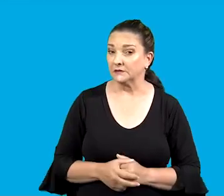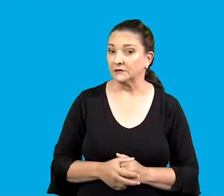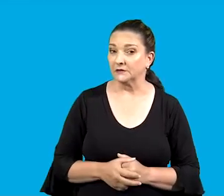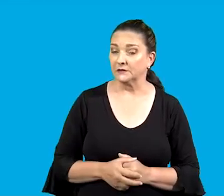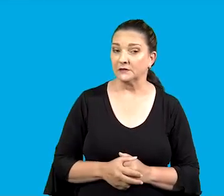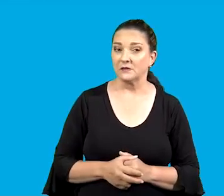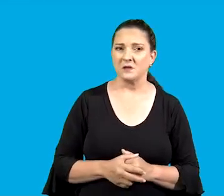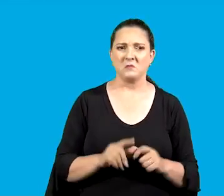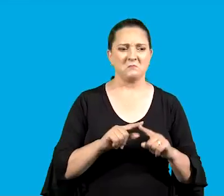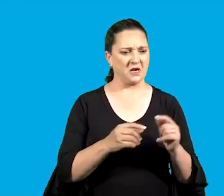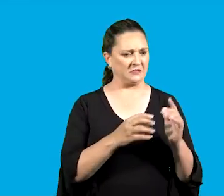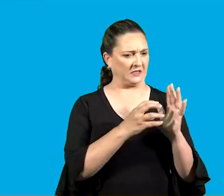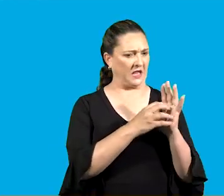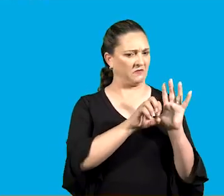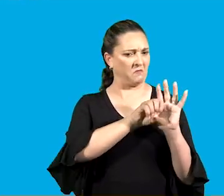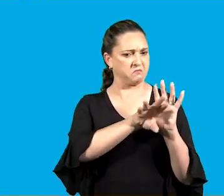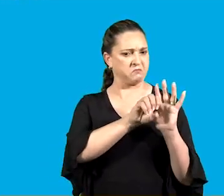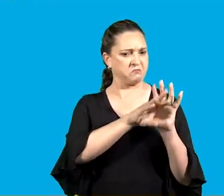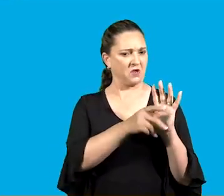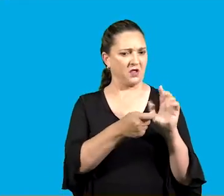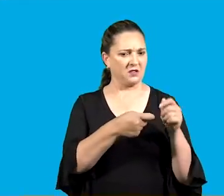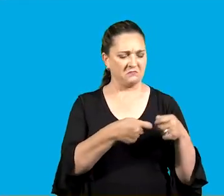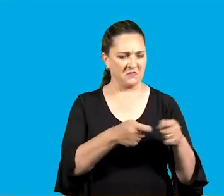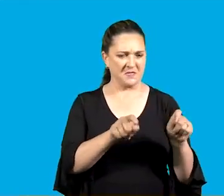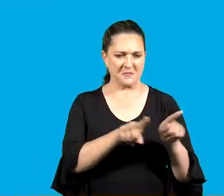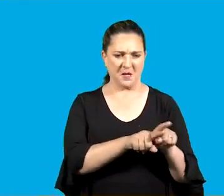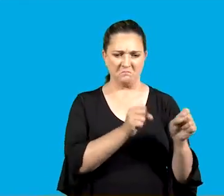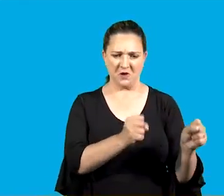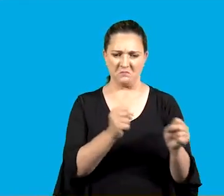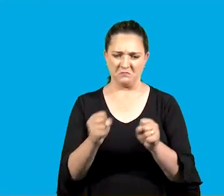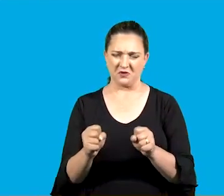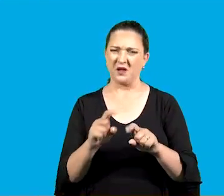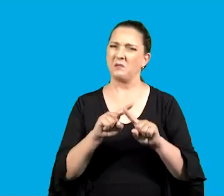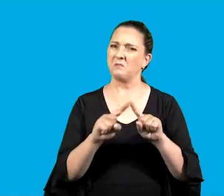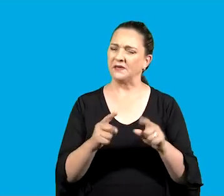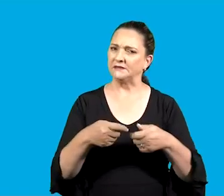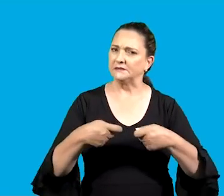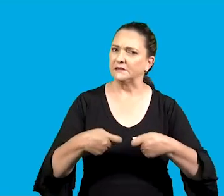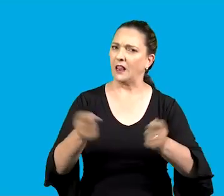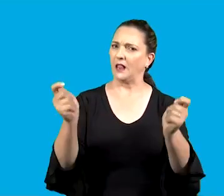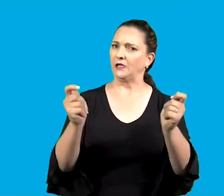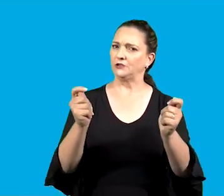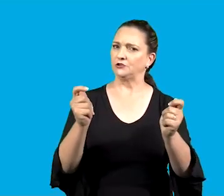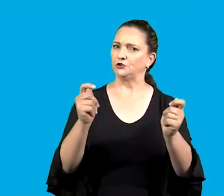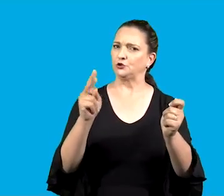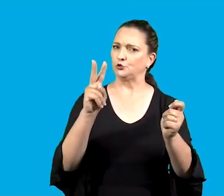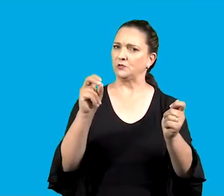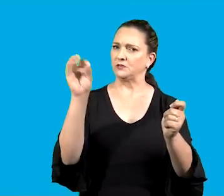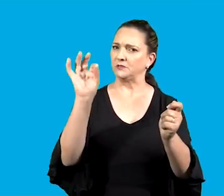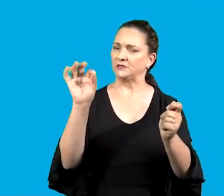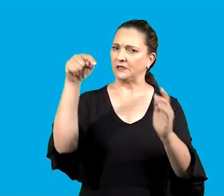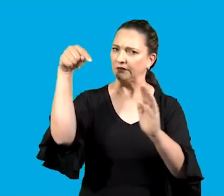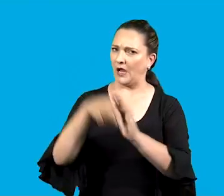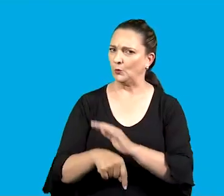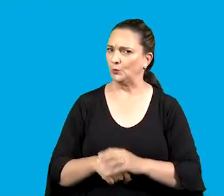So, advertising has remained constant, but our sales have declined by 20%. What does